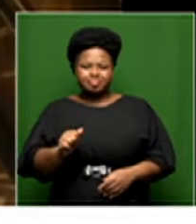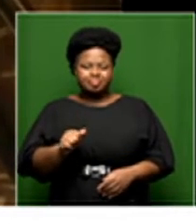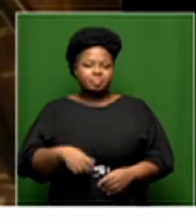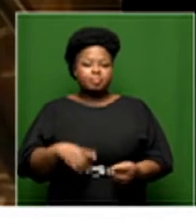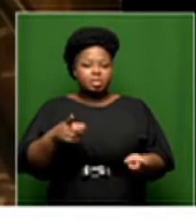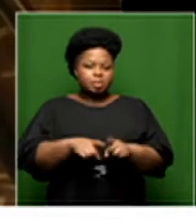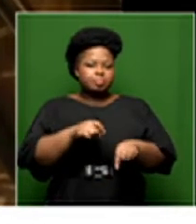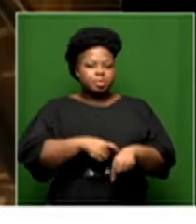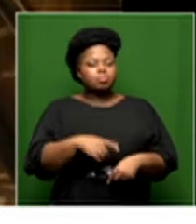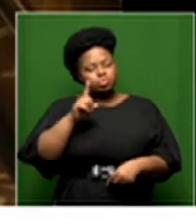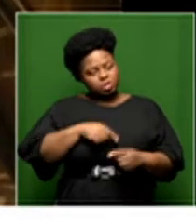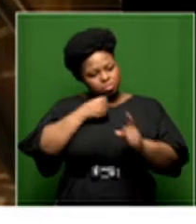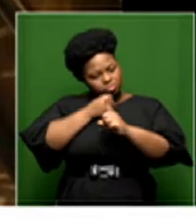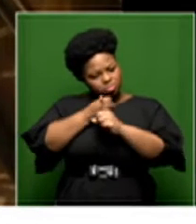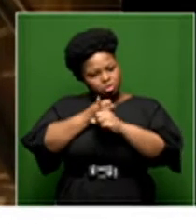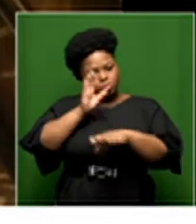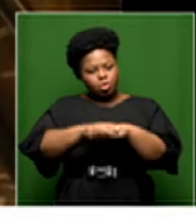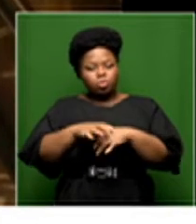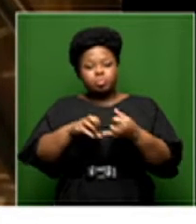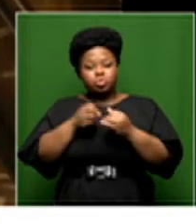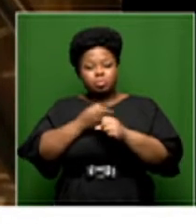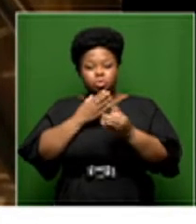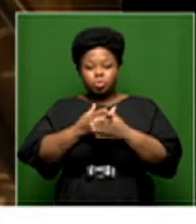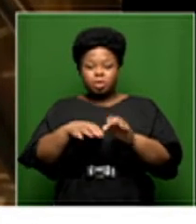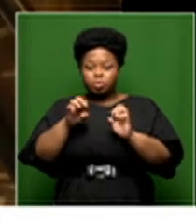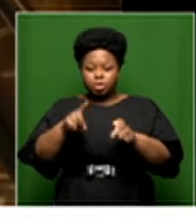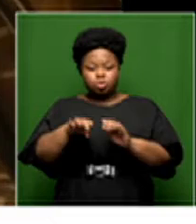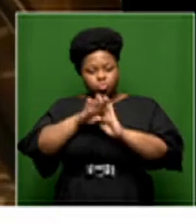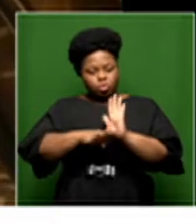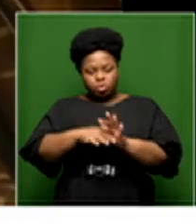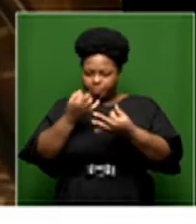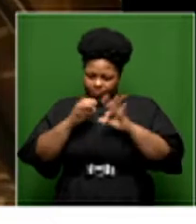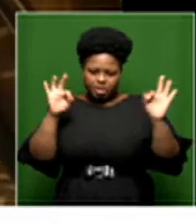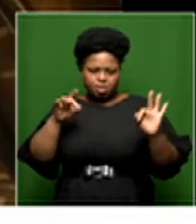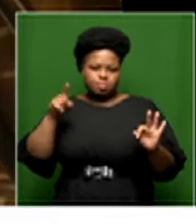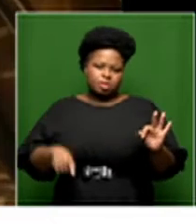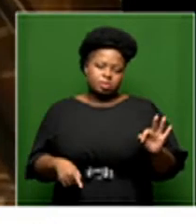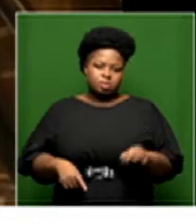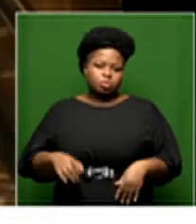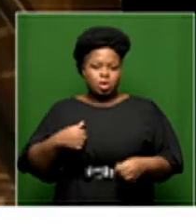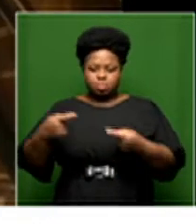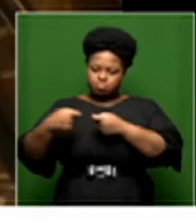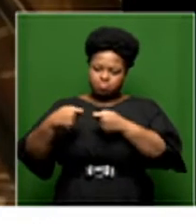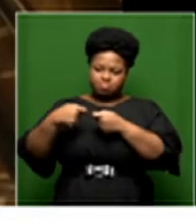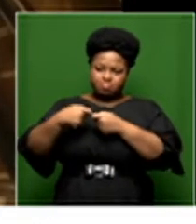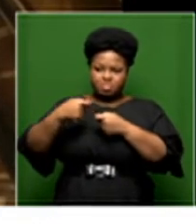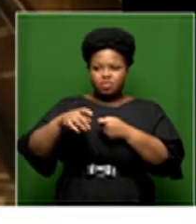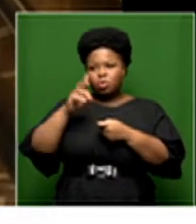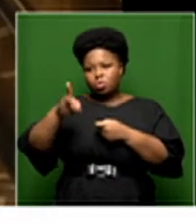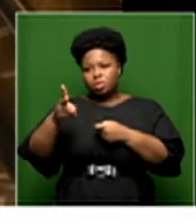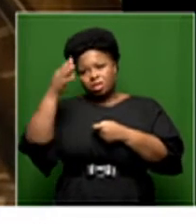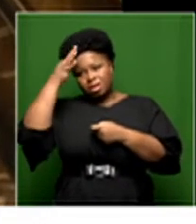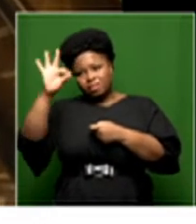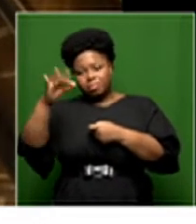needs to be a real push to making certain education programs completely free. It needs to be subsidized by a combination